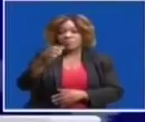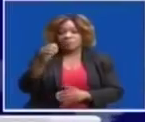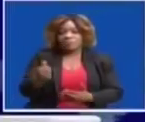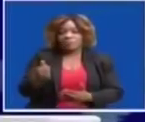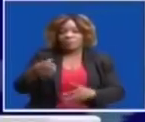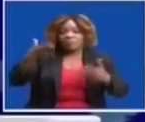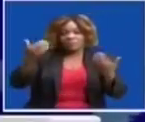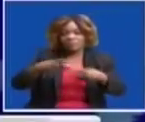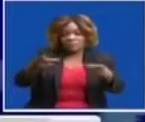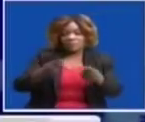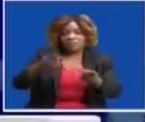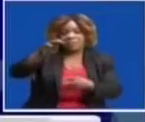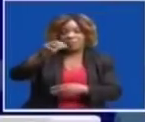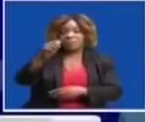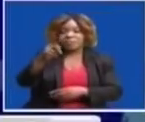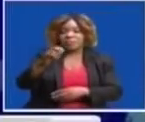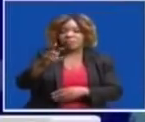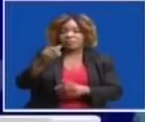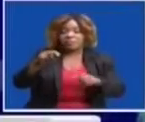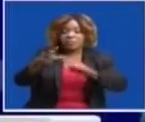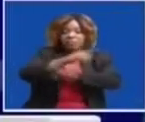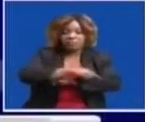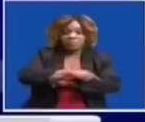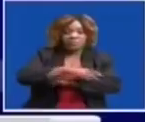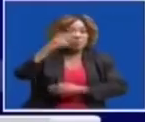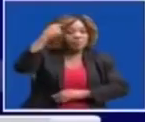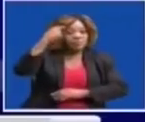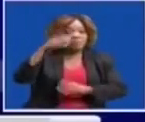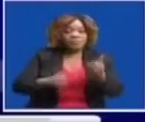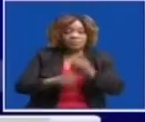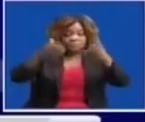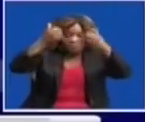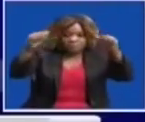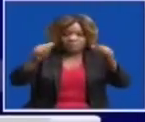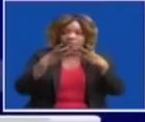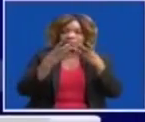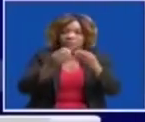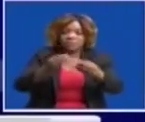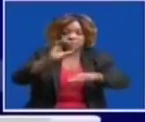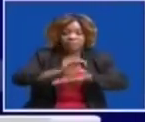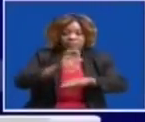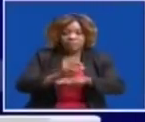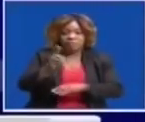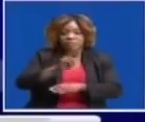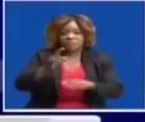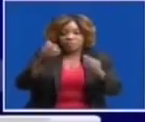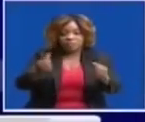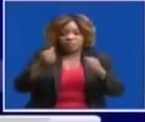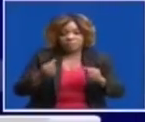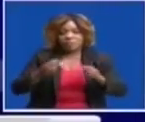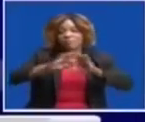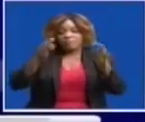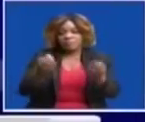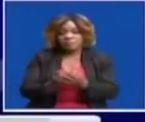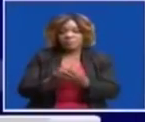Lusaka's Matero Township today. Mrs. Wina said government appreciates the role the church plays in strengthening family